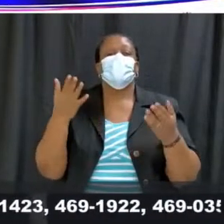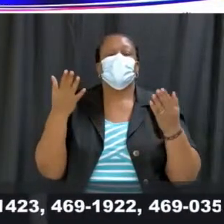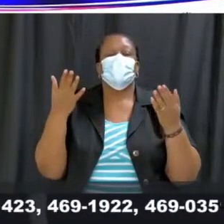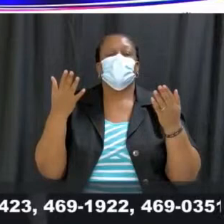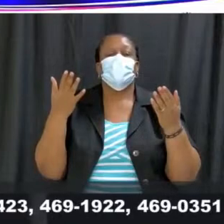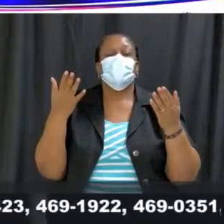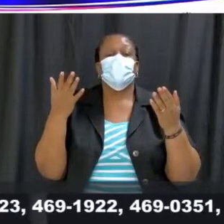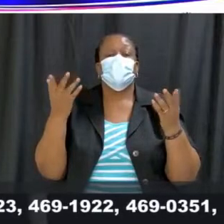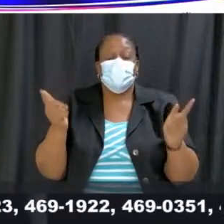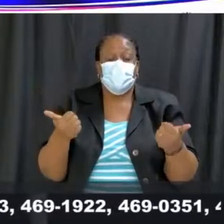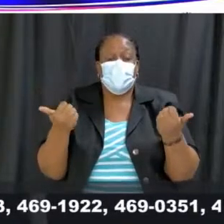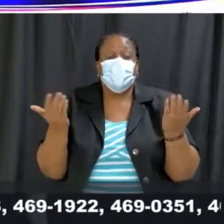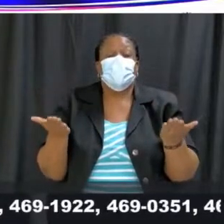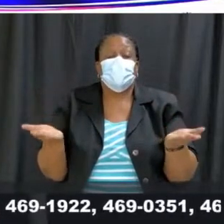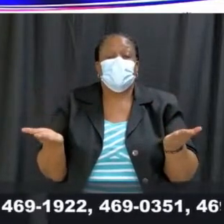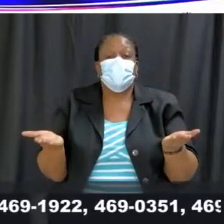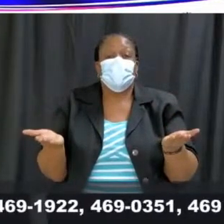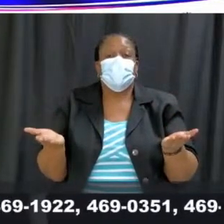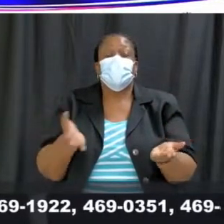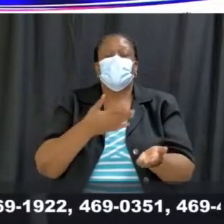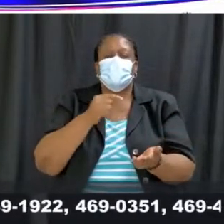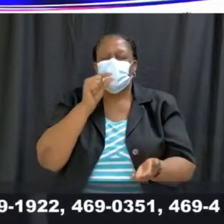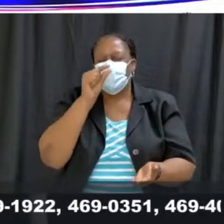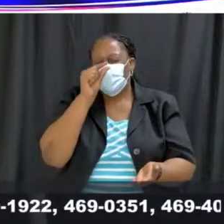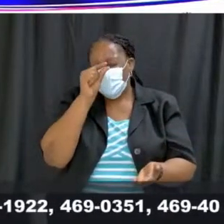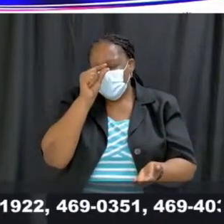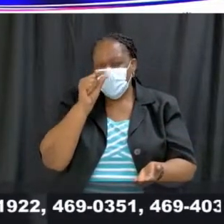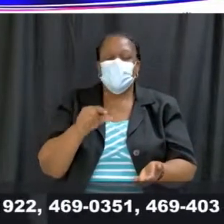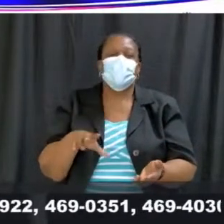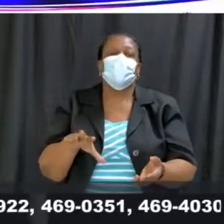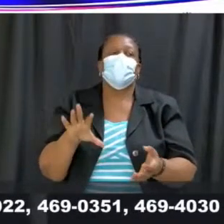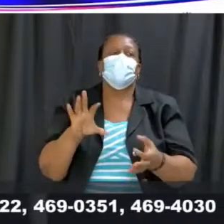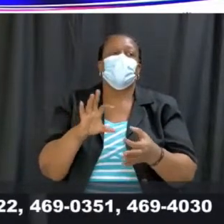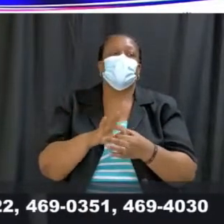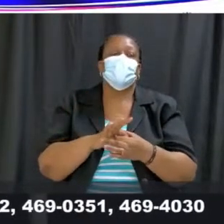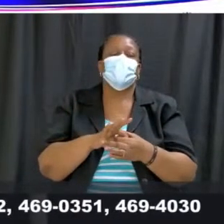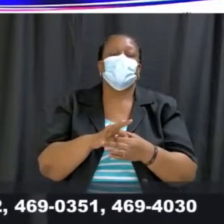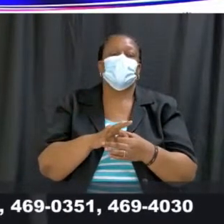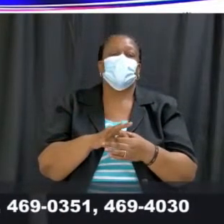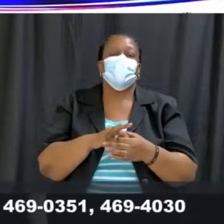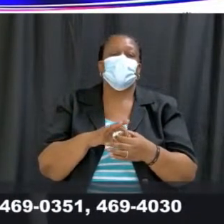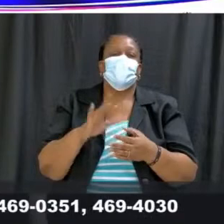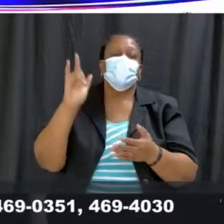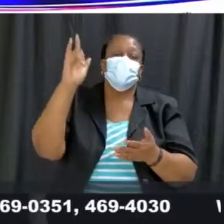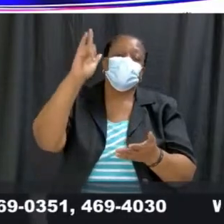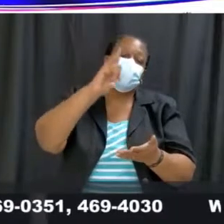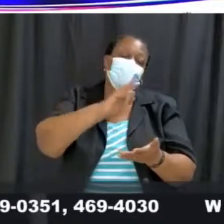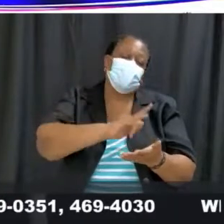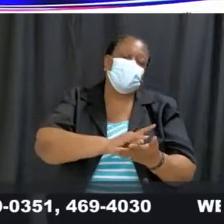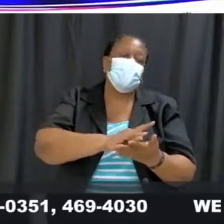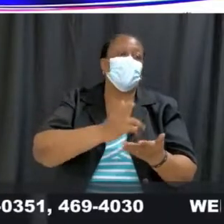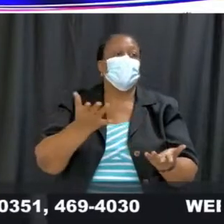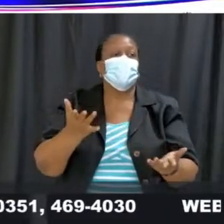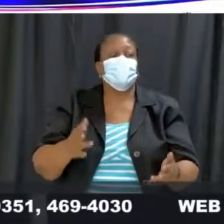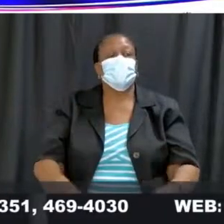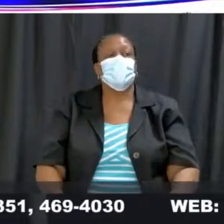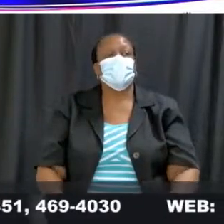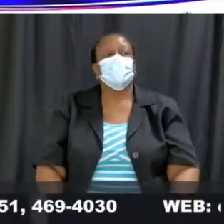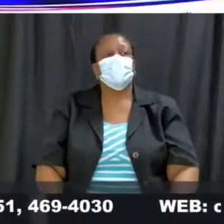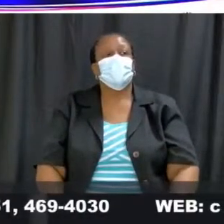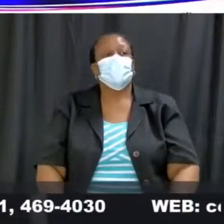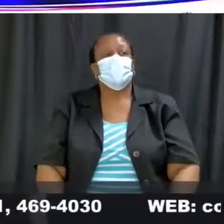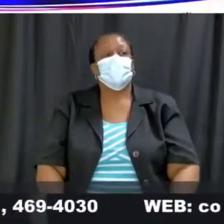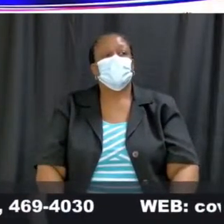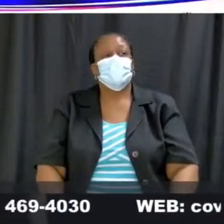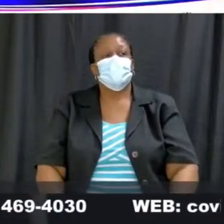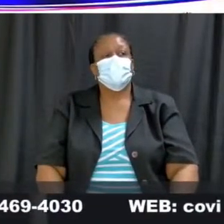my tongue, but I could include that in our next HEOC situation report. And in terms of the tile that